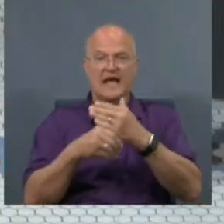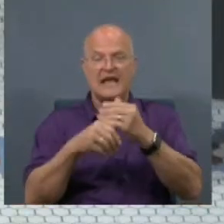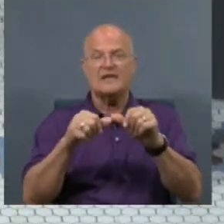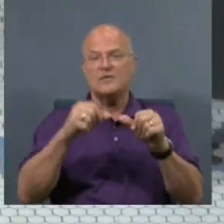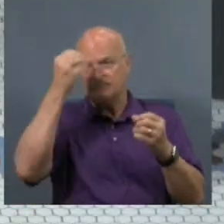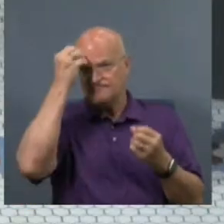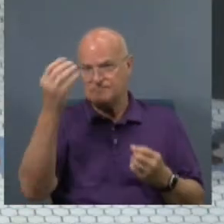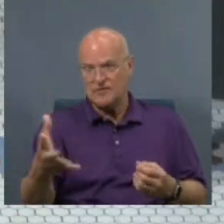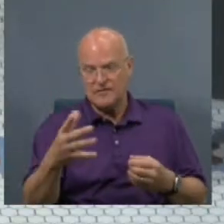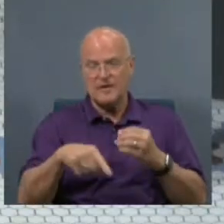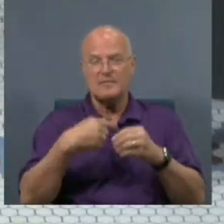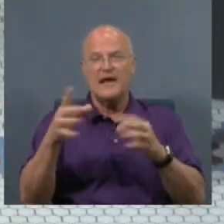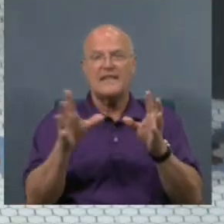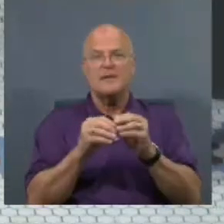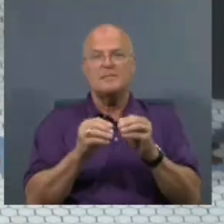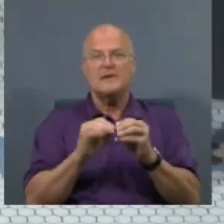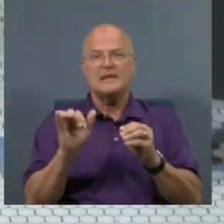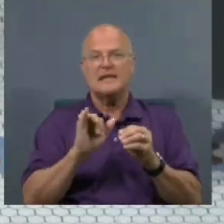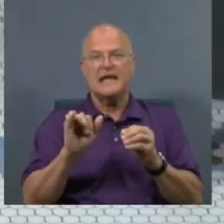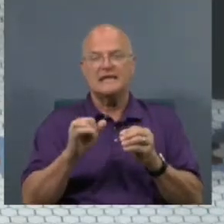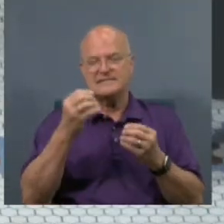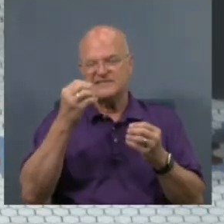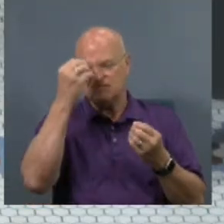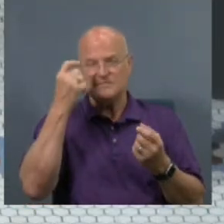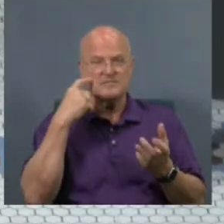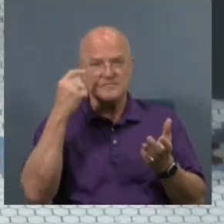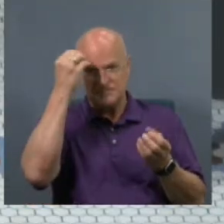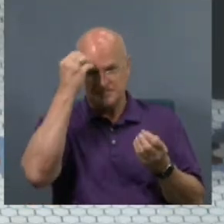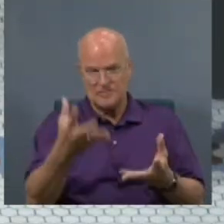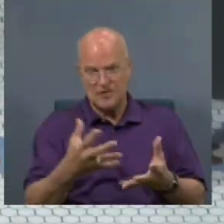were notified of the hearing as a supplemental notice.